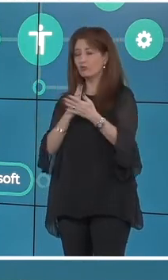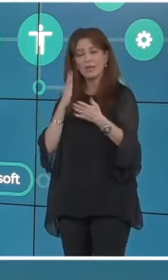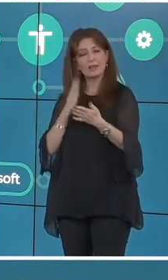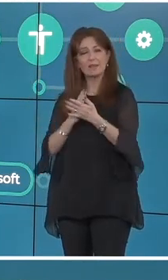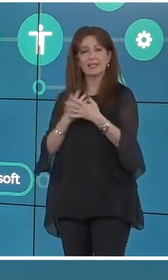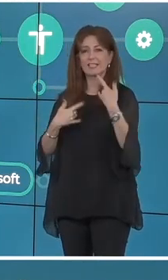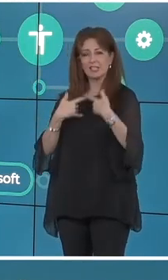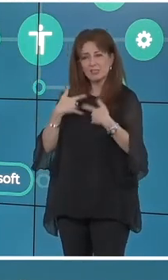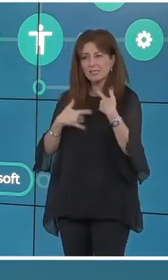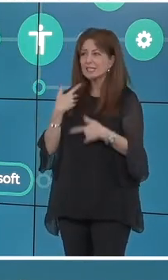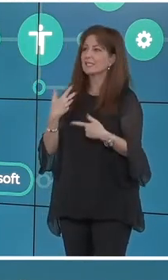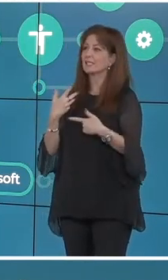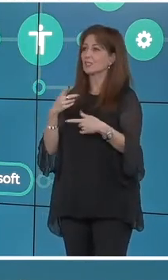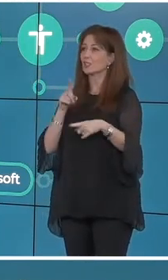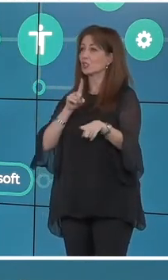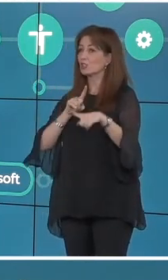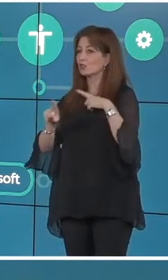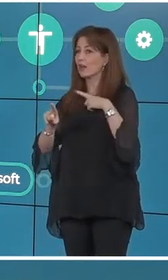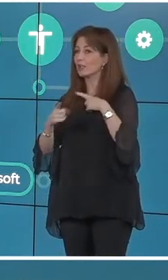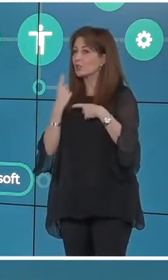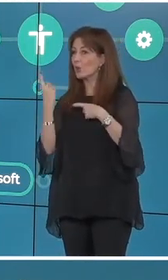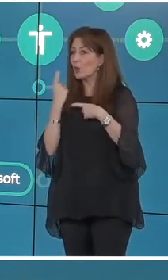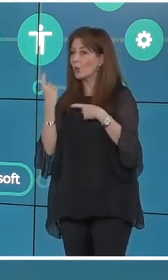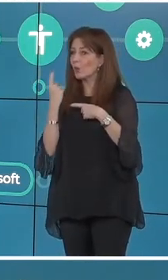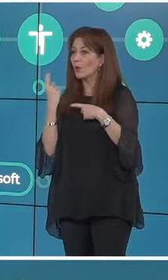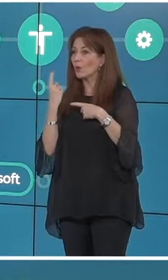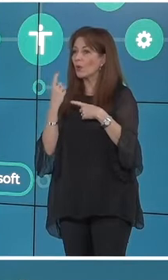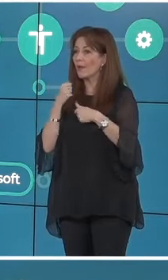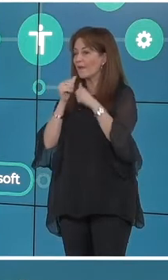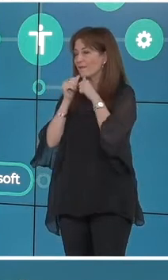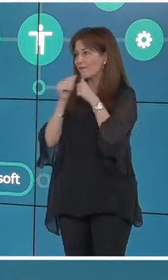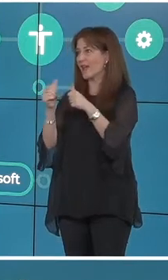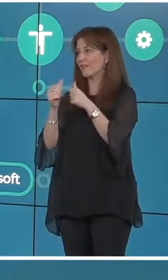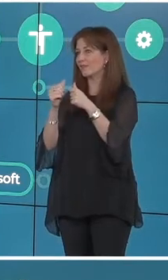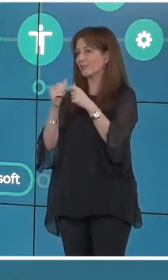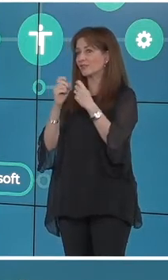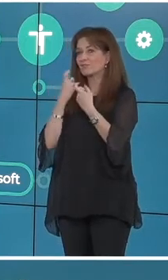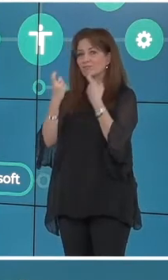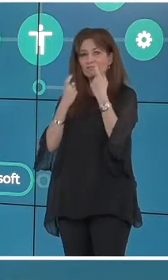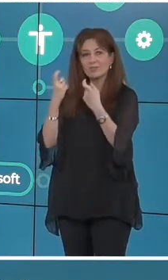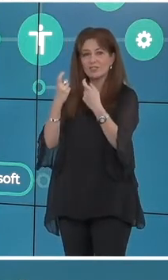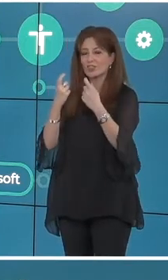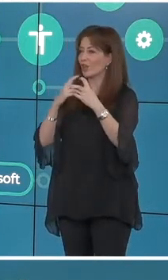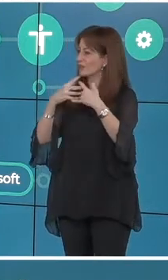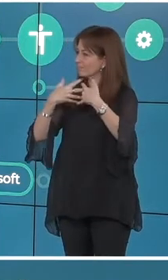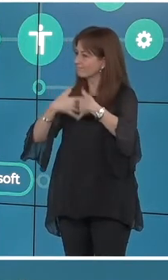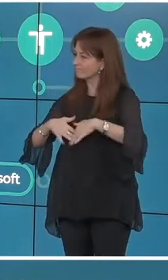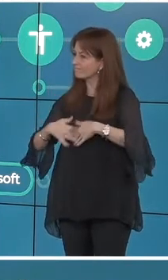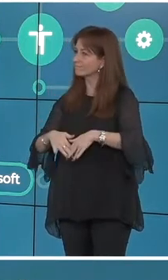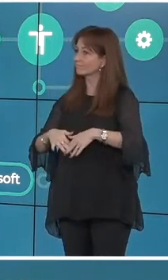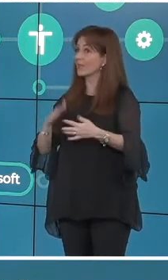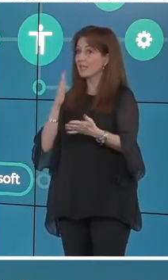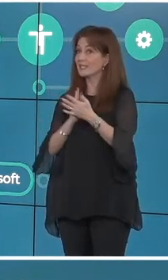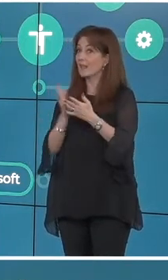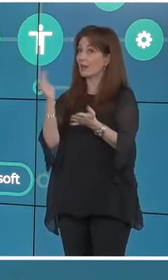and make that. So use your favorite search engine, Accessibility Camp Bay Area, and hopefully we'll see you there next year. I'm certainly coming back